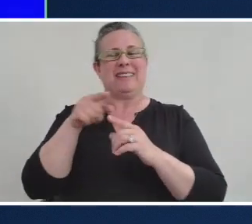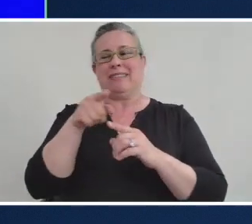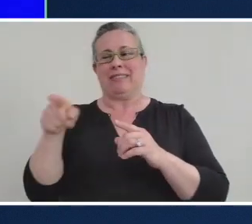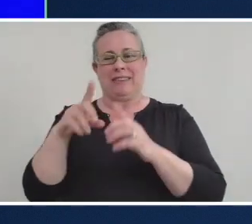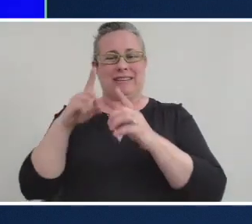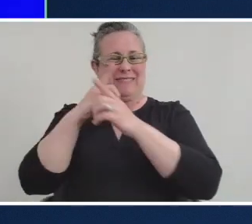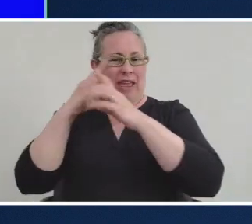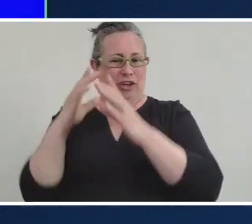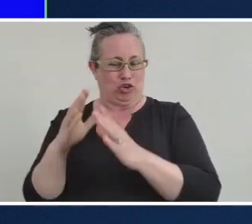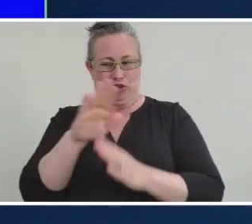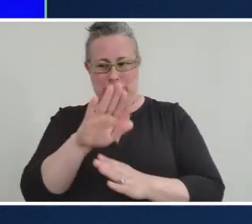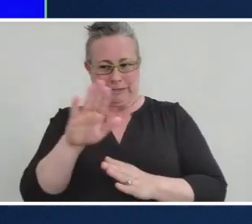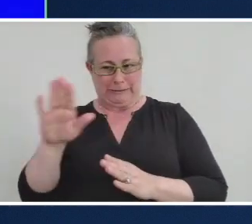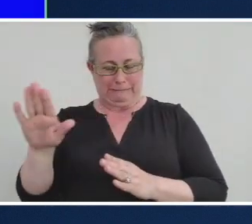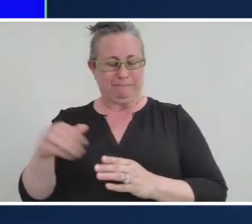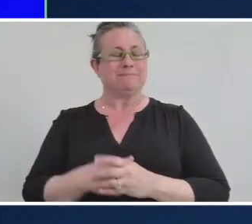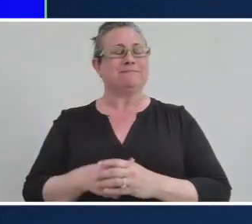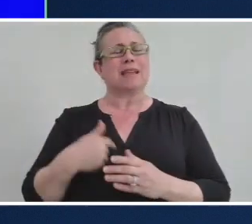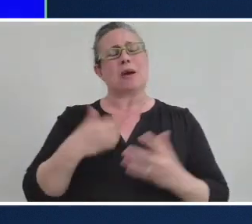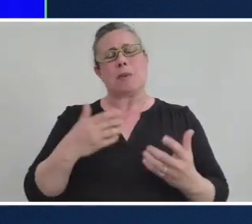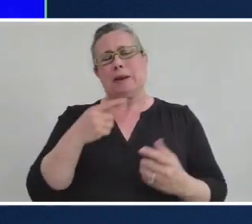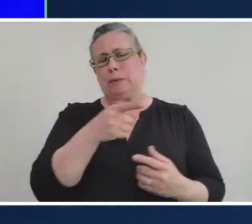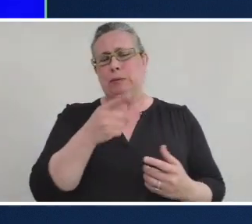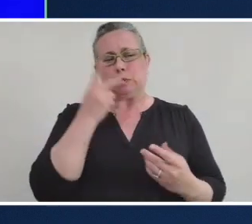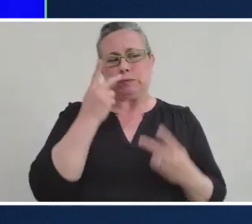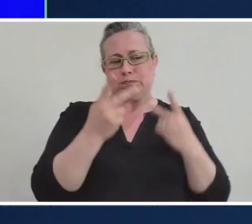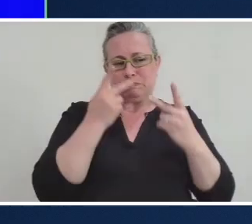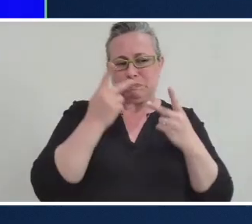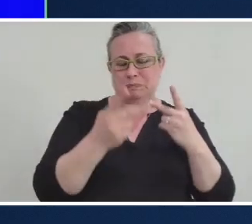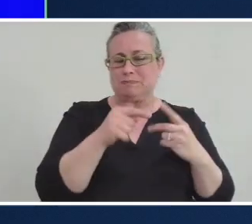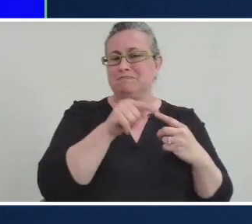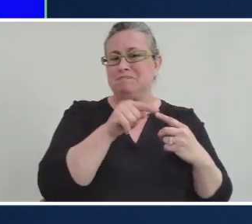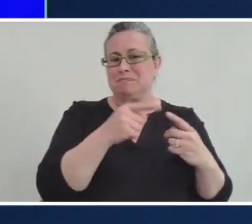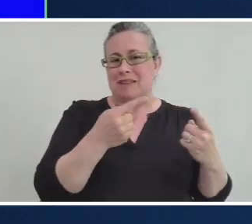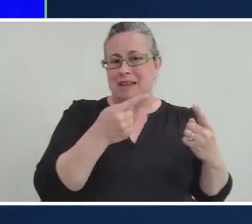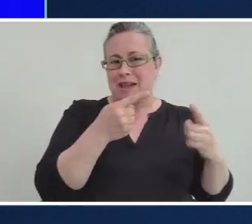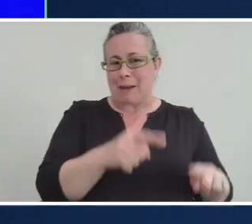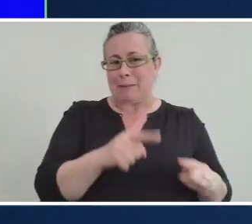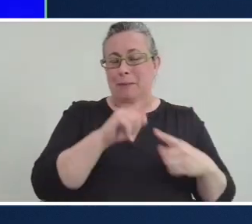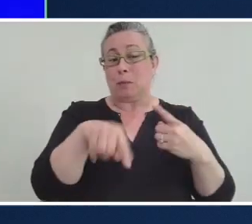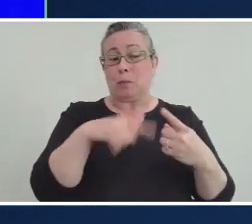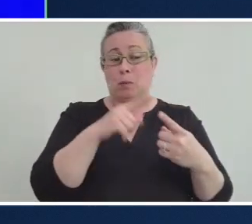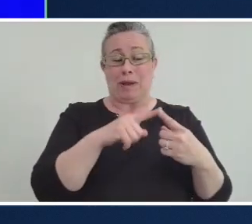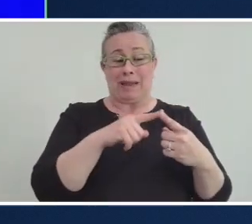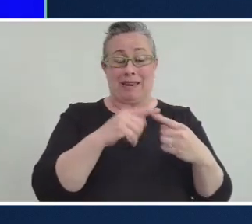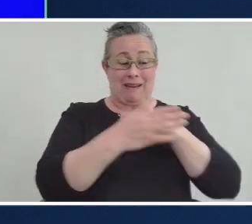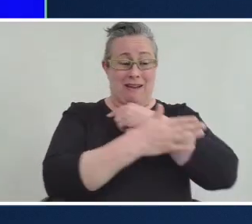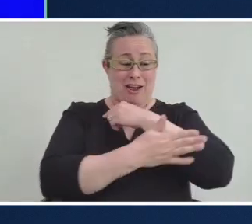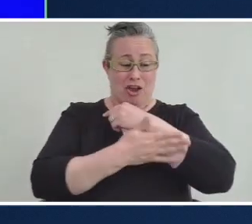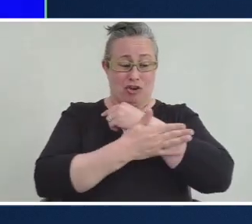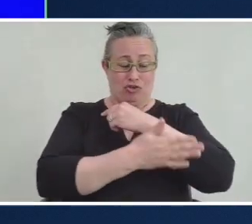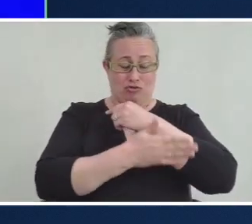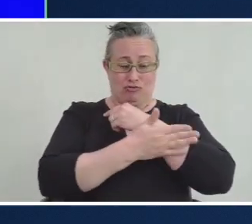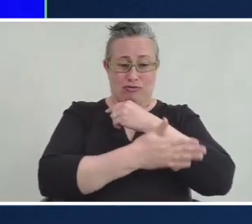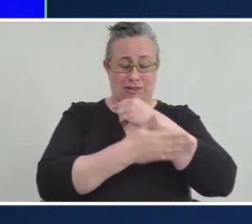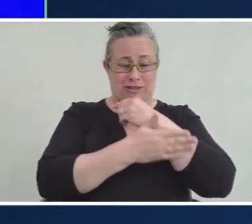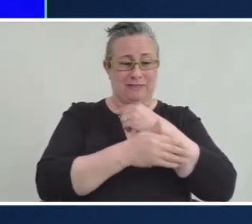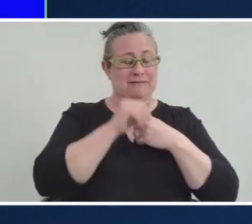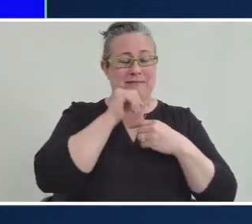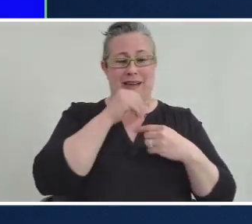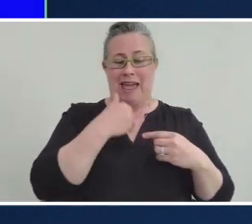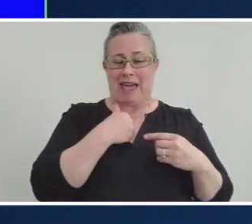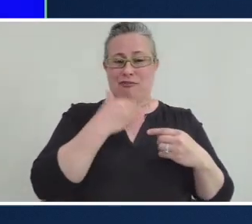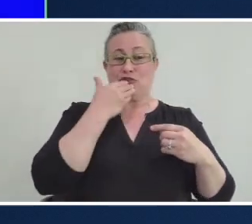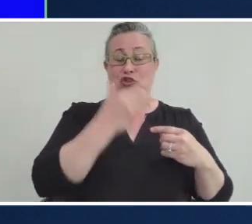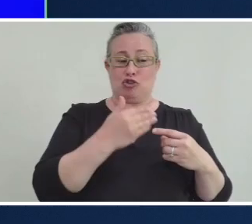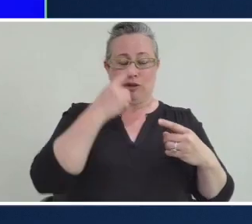see what happens when in a country that does not have good governance tries to